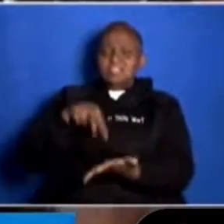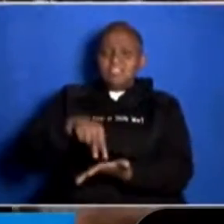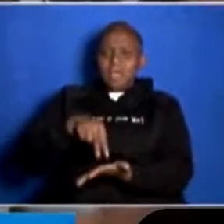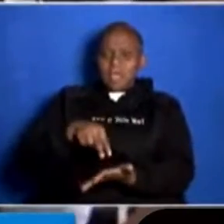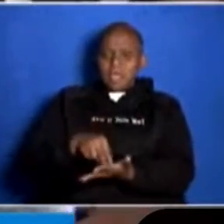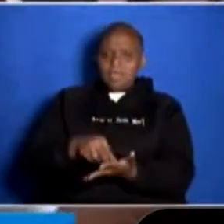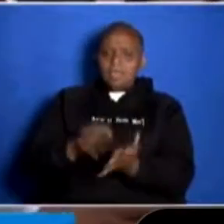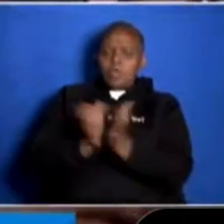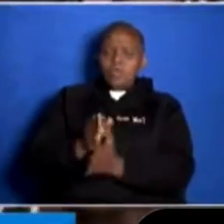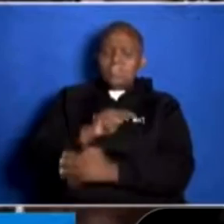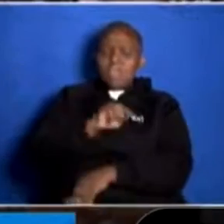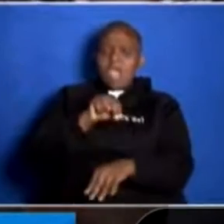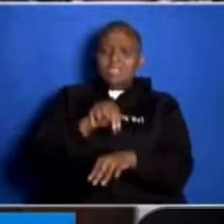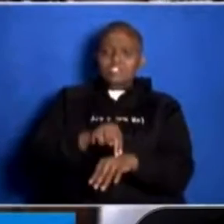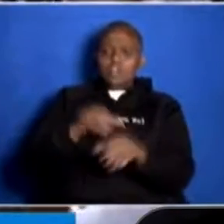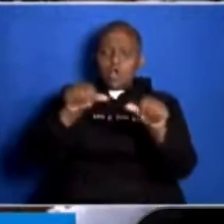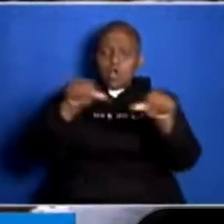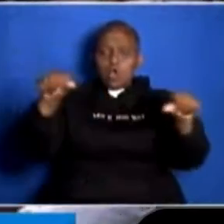Who are standing with the national altar.